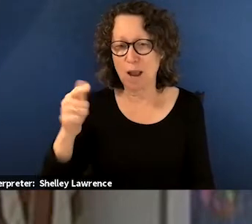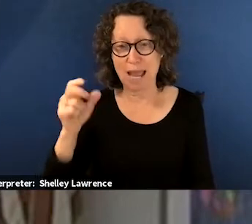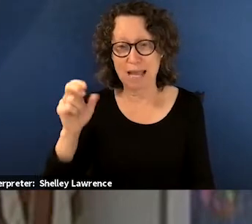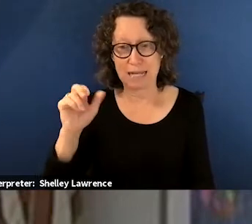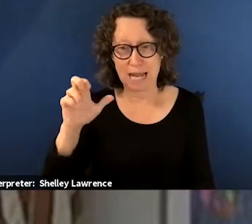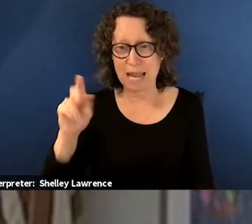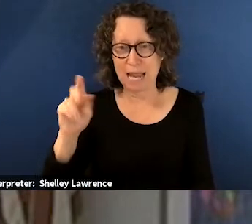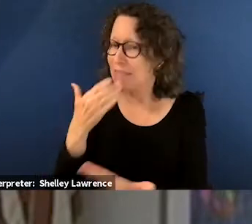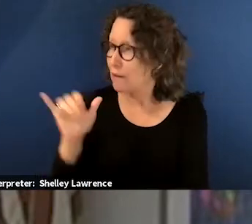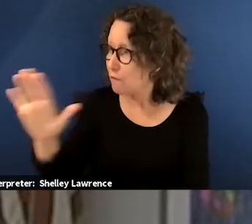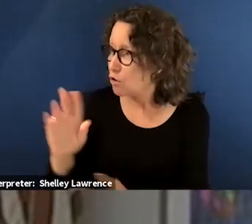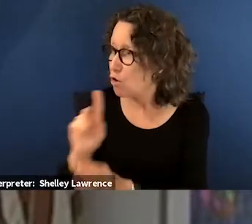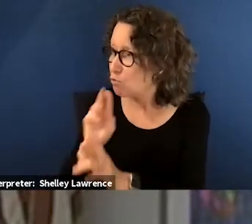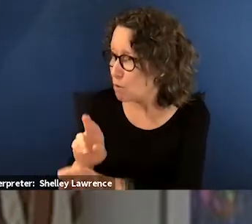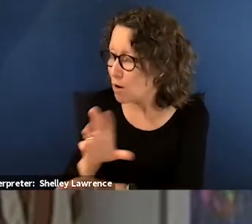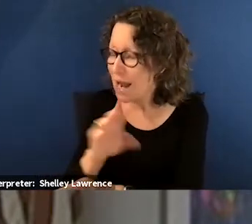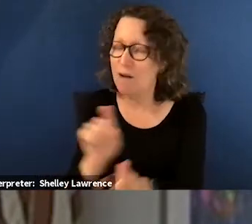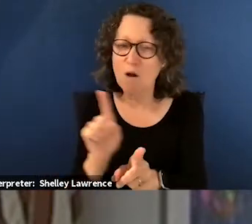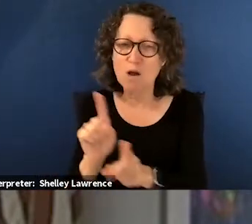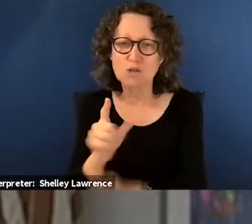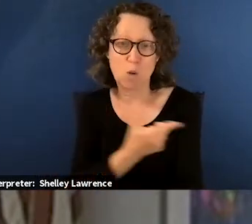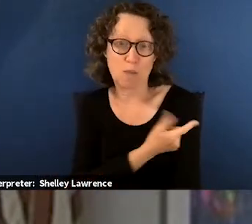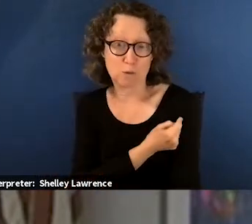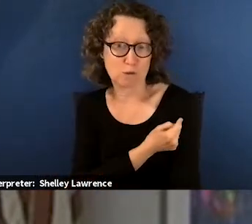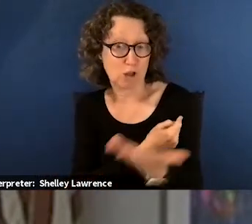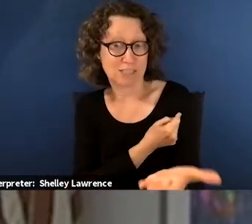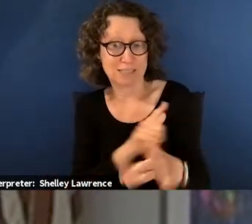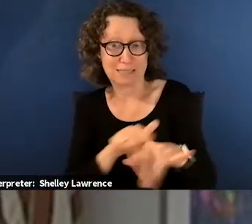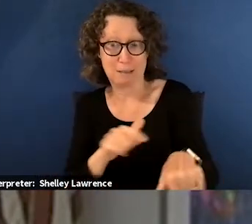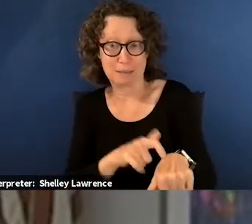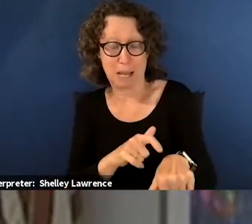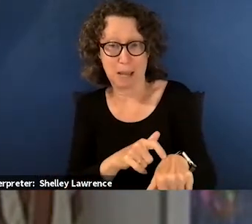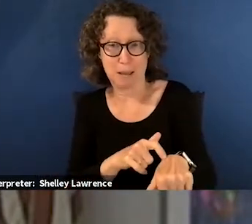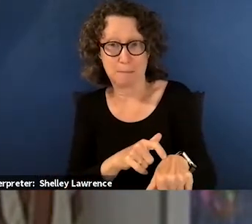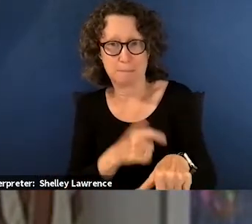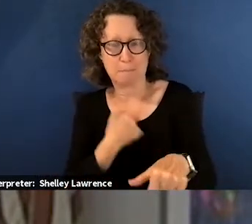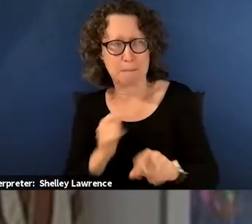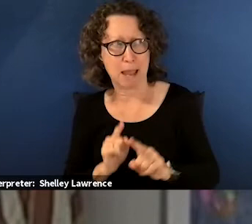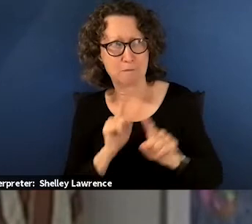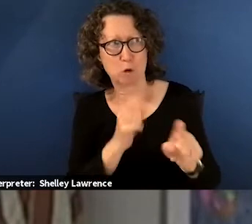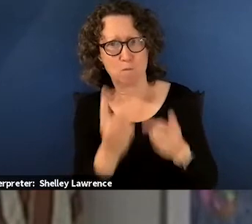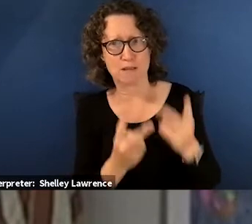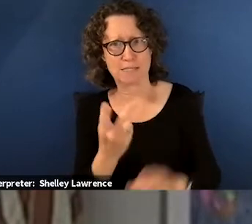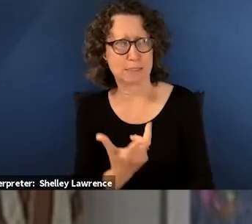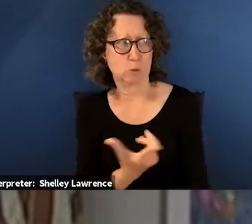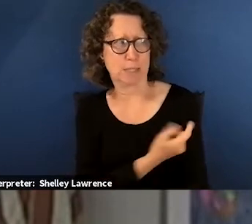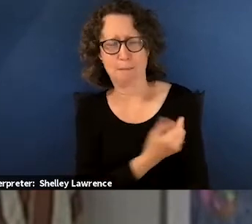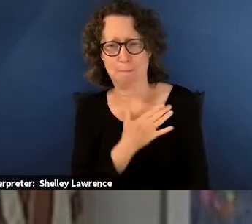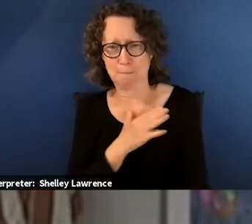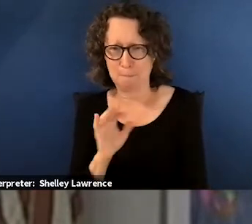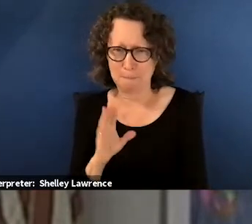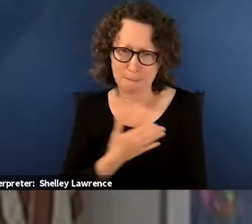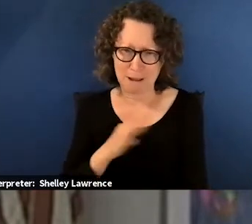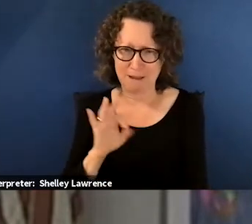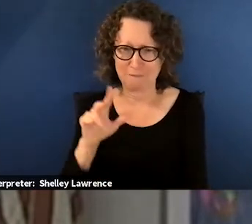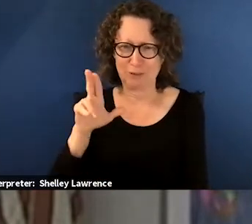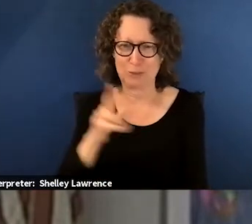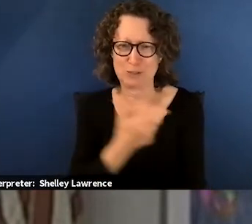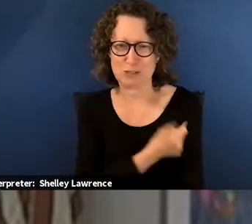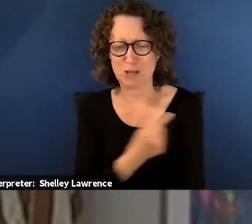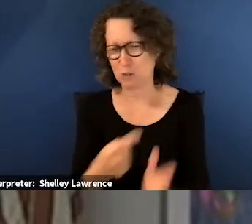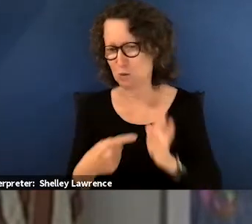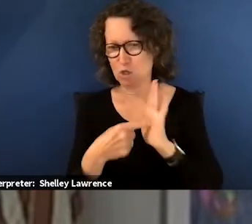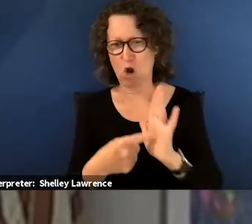for your report, and also that the flu shots are there. And I'm just wondering if I could come to one of the sites and get a flu shot, just to show